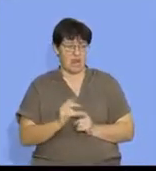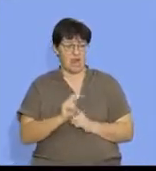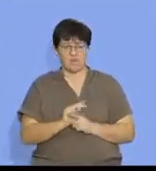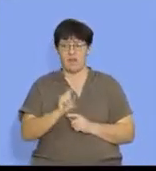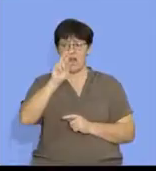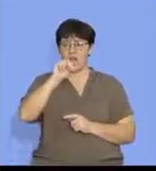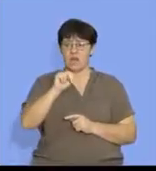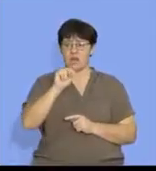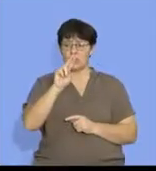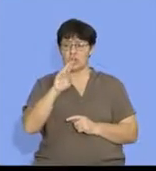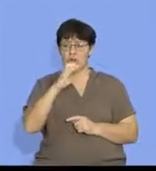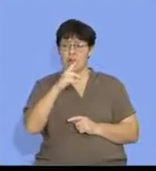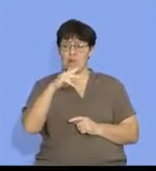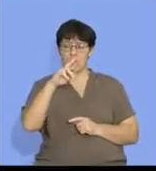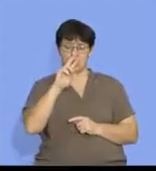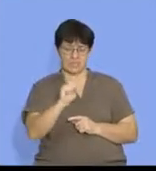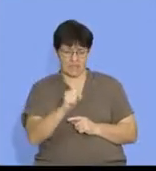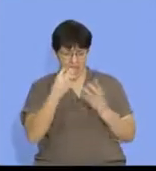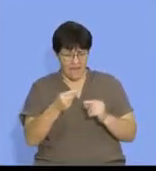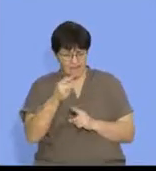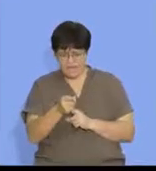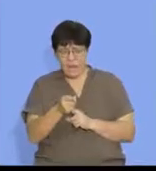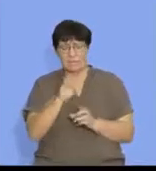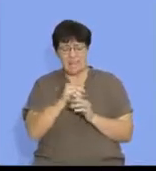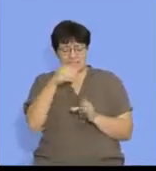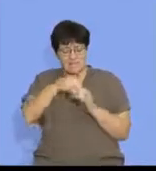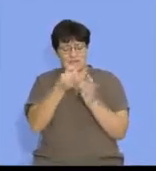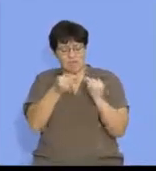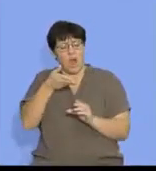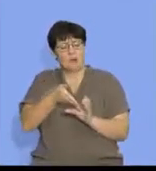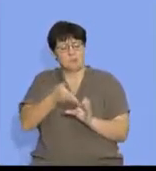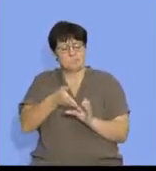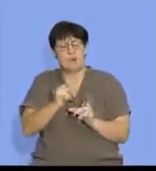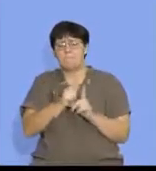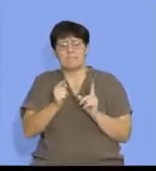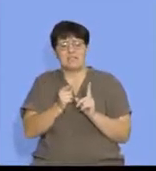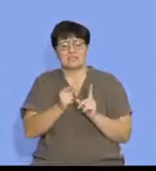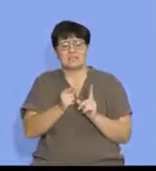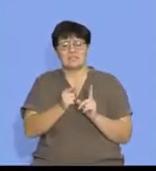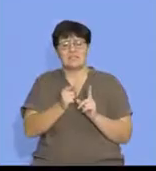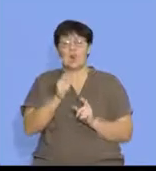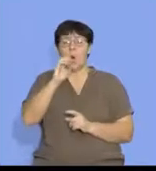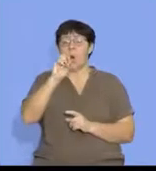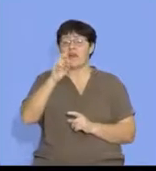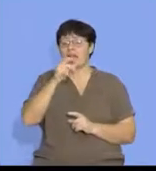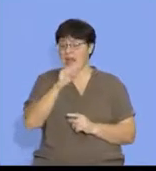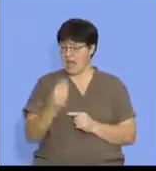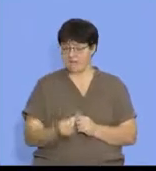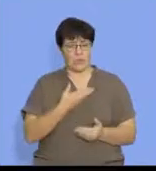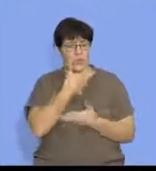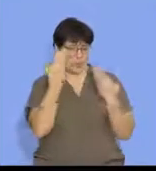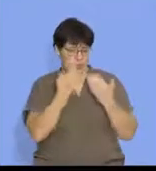have a nucleus. They have nuclei material in the body, but then they do not have any kind of